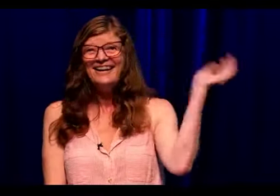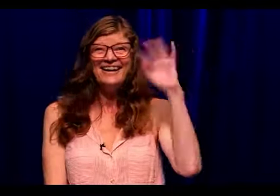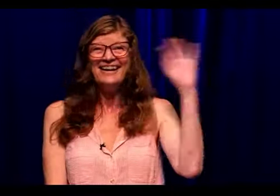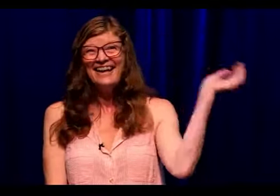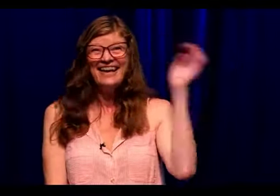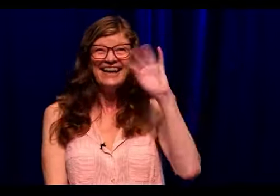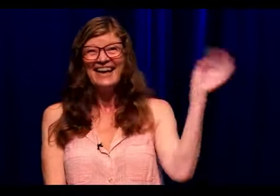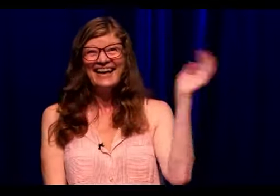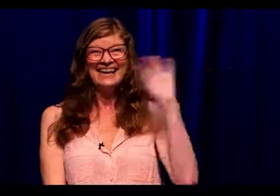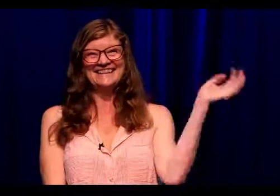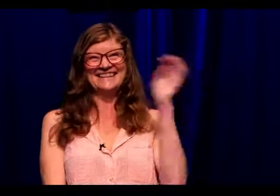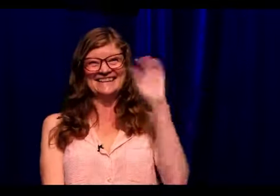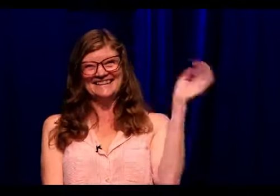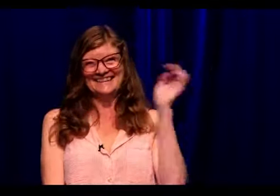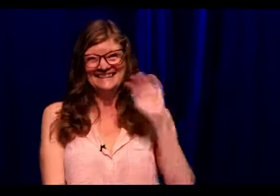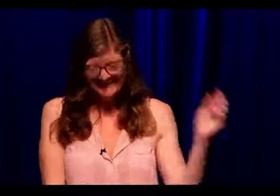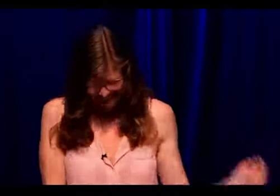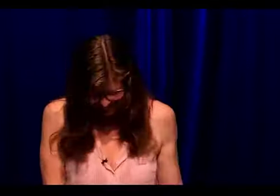Bye.